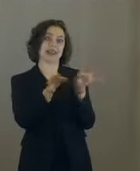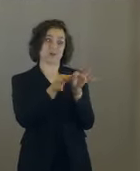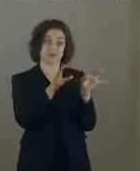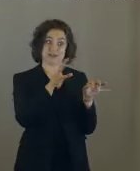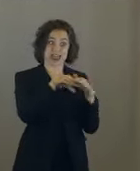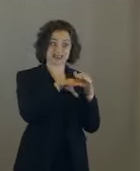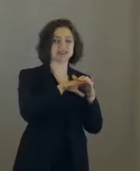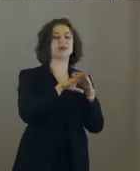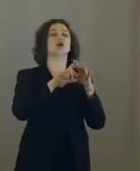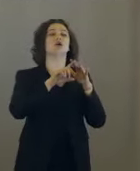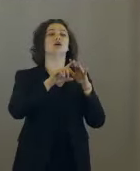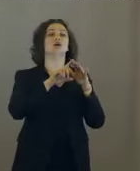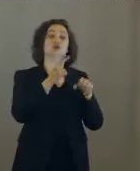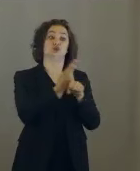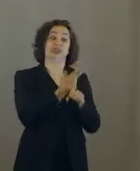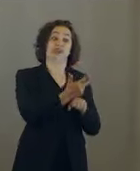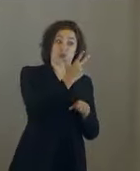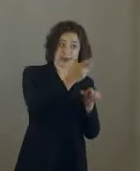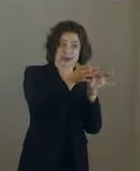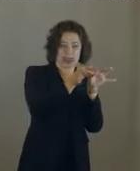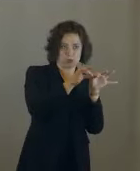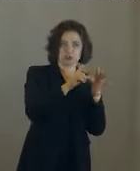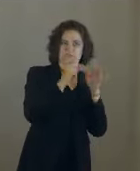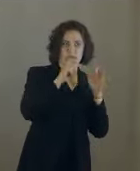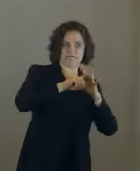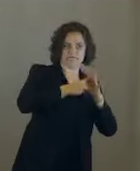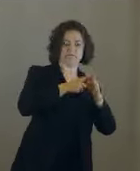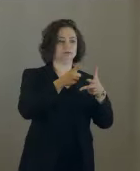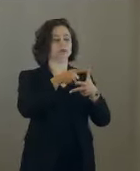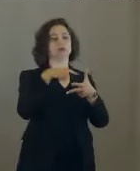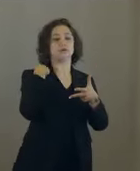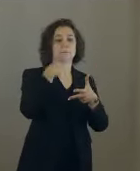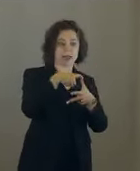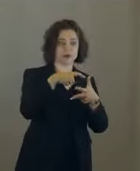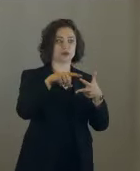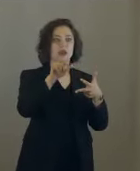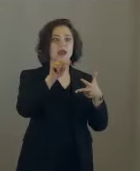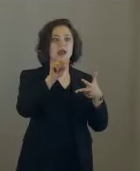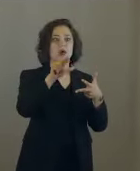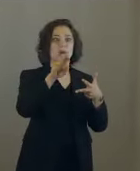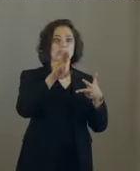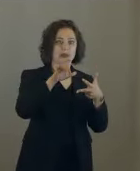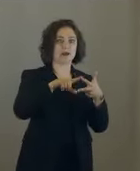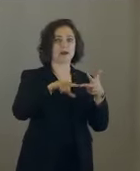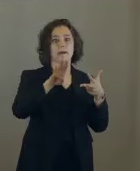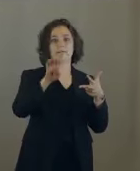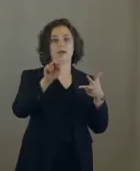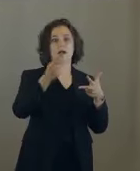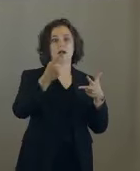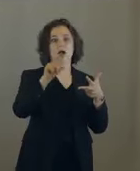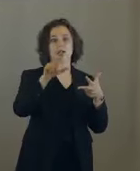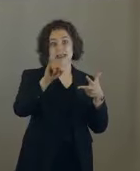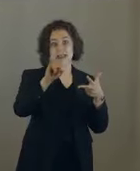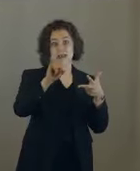3 different languages starting off, so Spanish, Arabic, and Bengali, along with English. So we do have that access plan and process, but Excellent. related